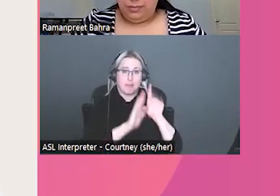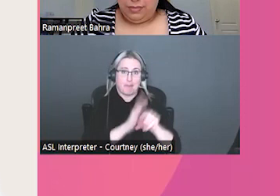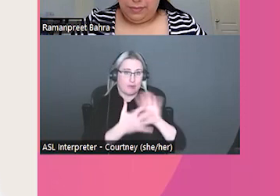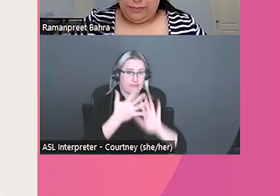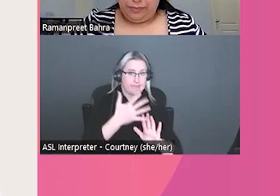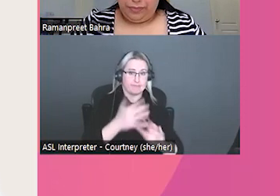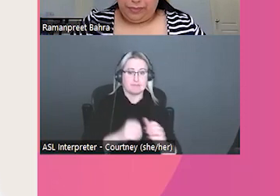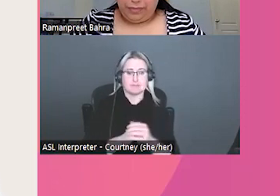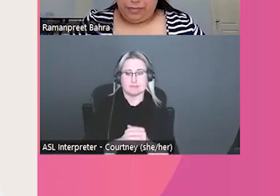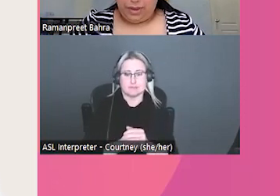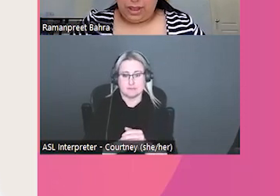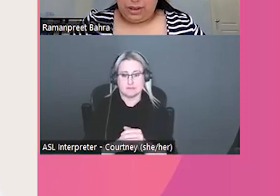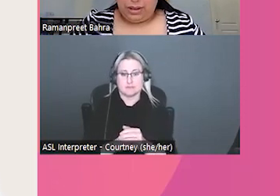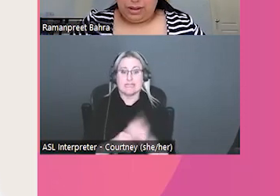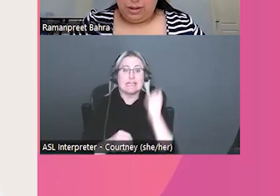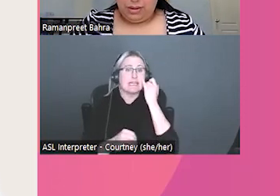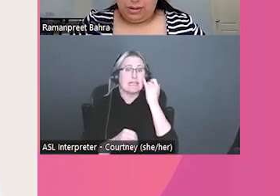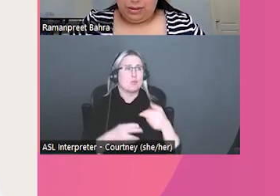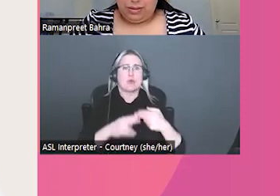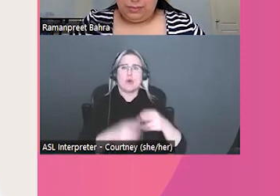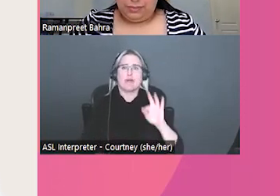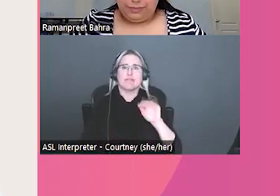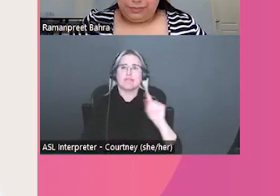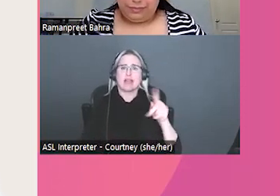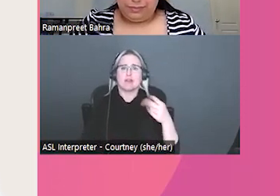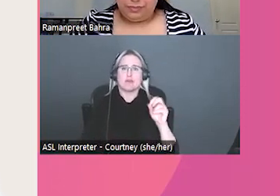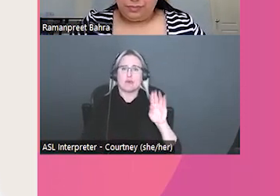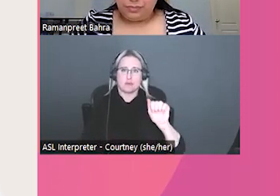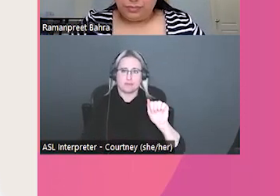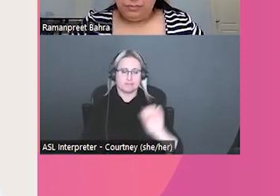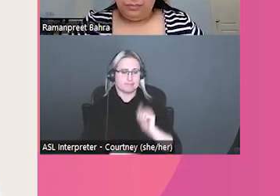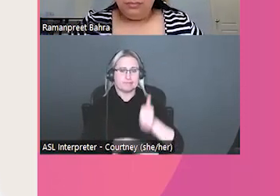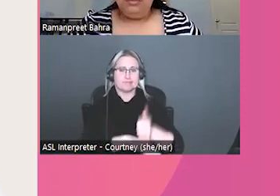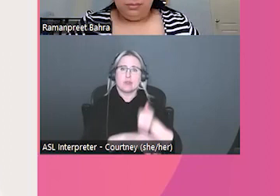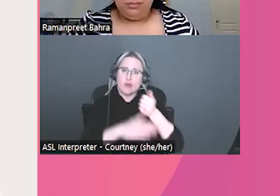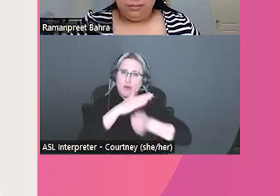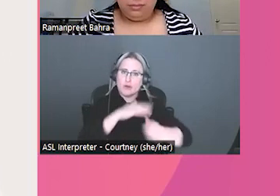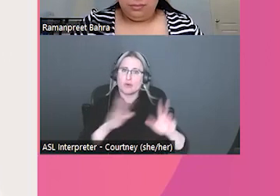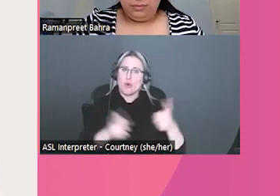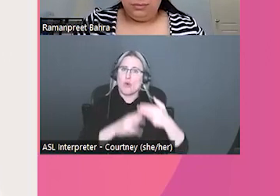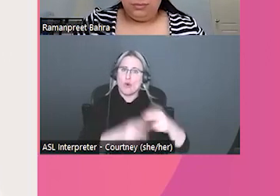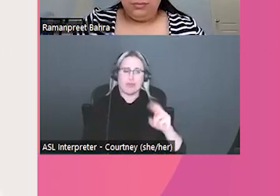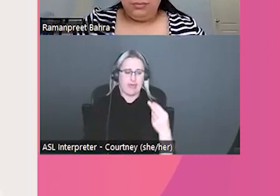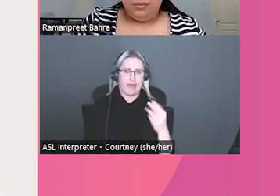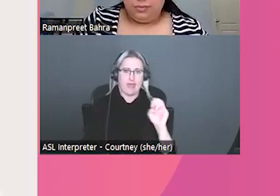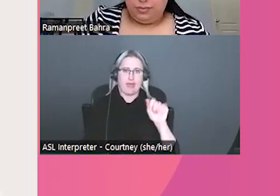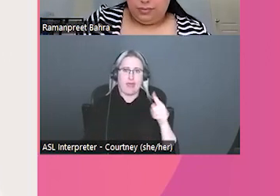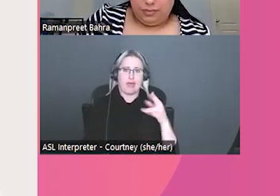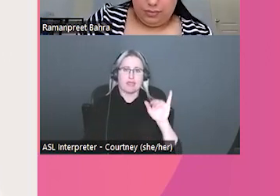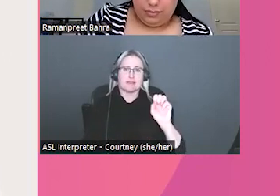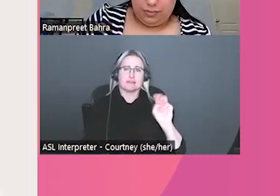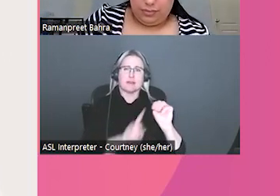othering people, what we call fat phobia, is rooted in what's known as healthism, where fat people are seen as bad or